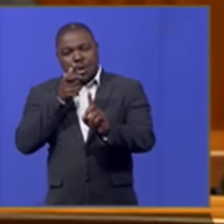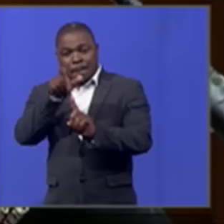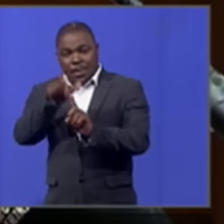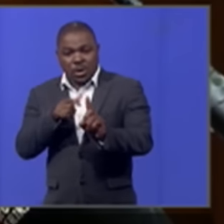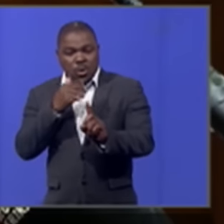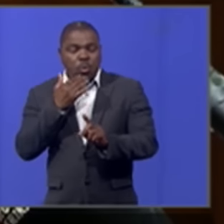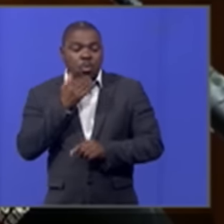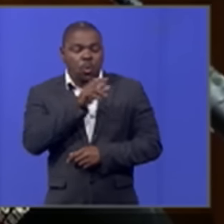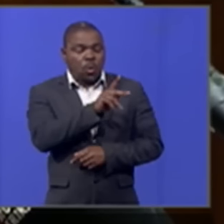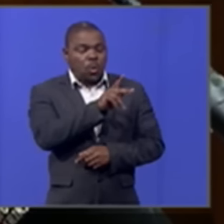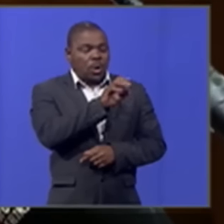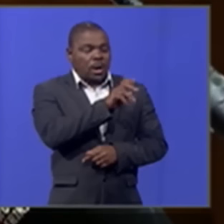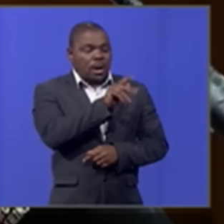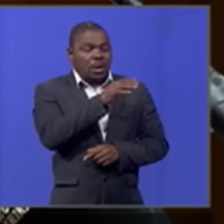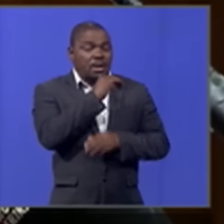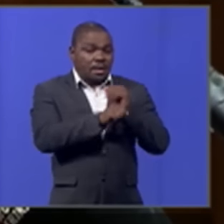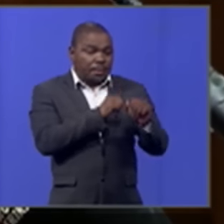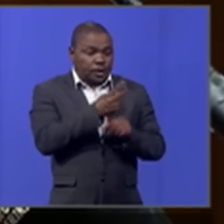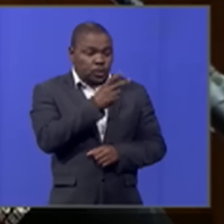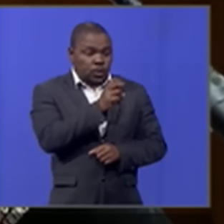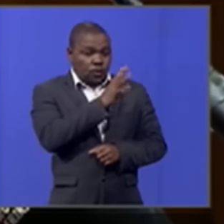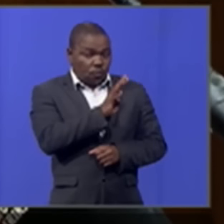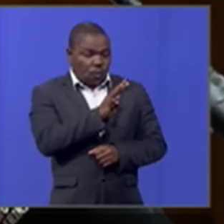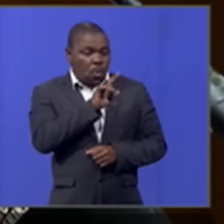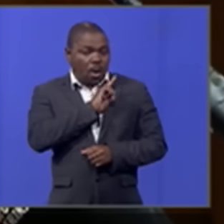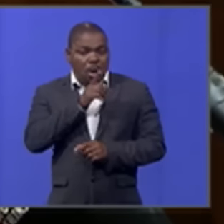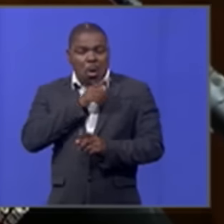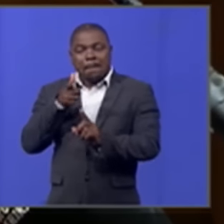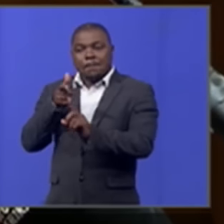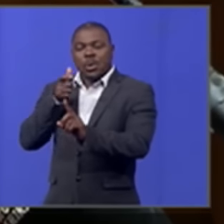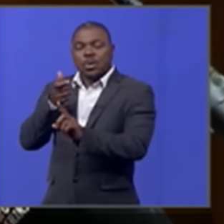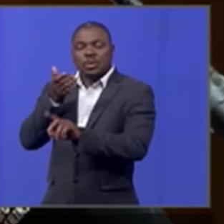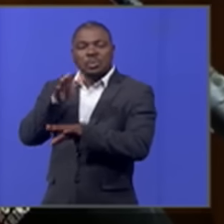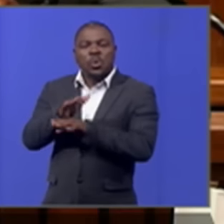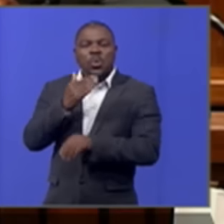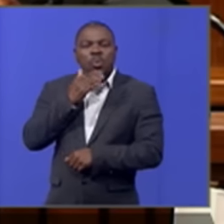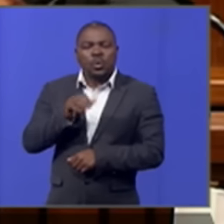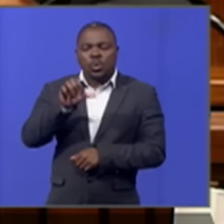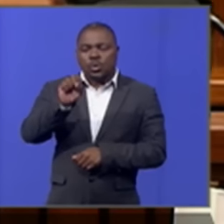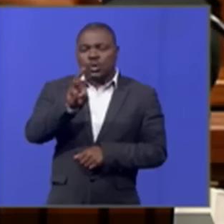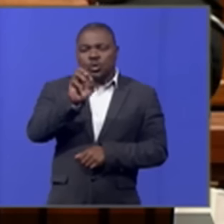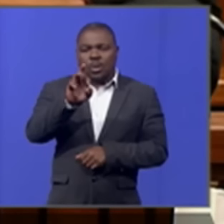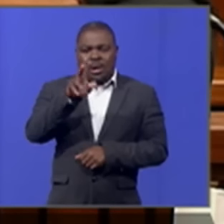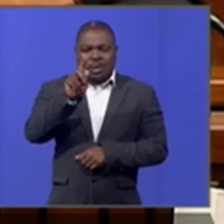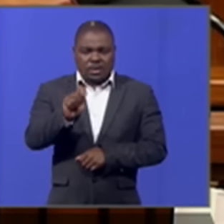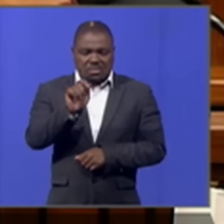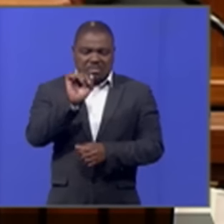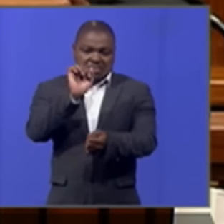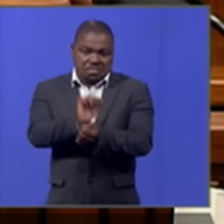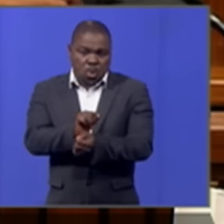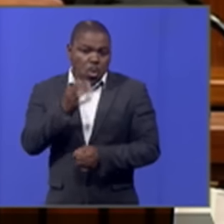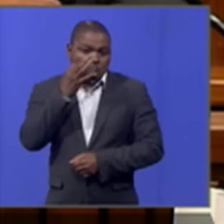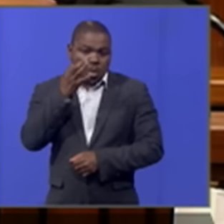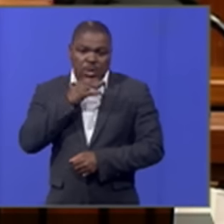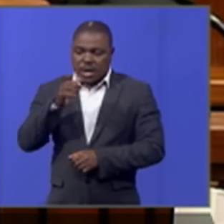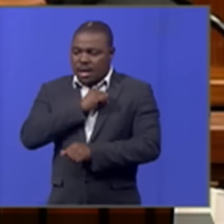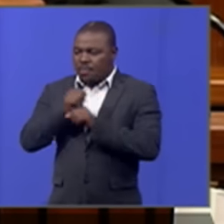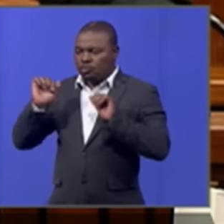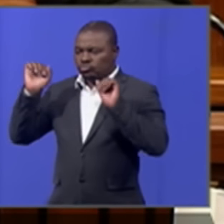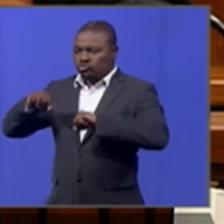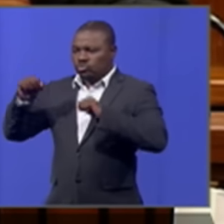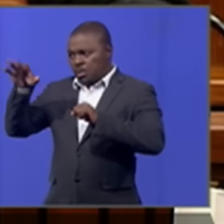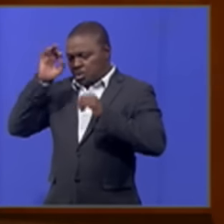2024. Kekana yo neng a tshwarela polao ya ga moenjeneri Armand Swart o bega fa sana ya mapodisi tetla go mo phuruputsa ka